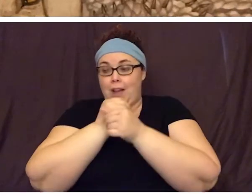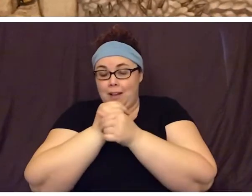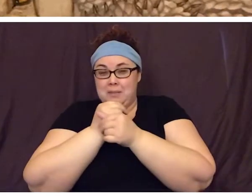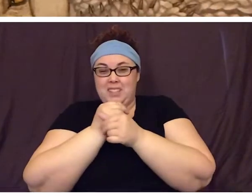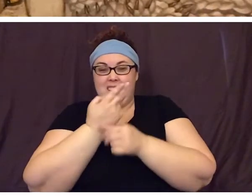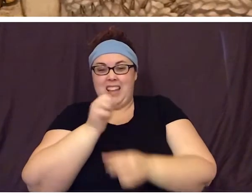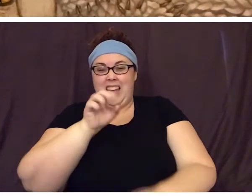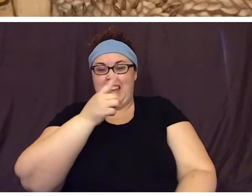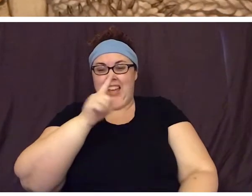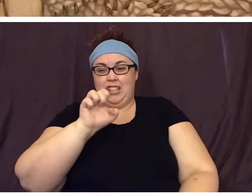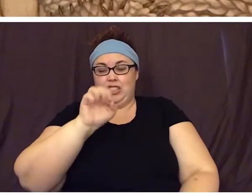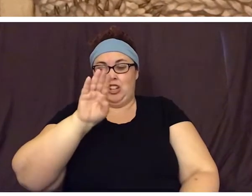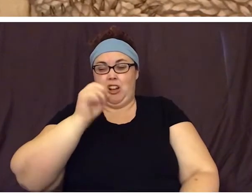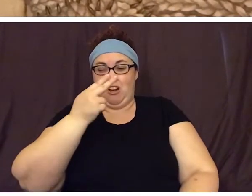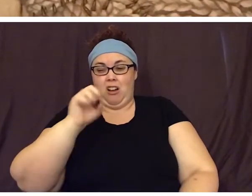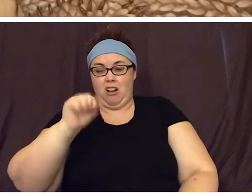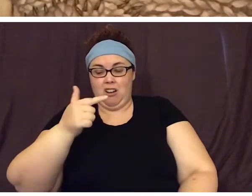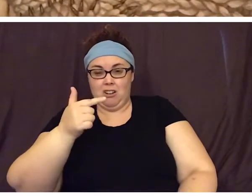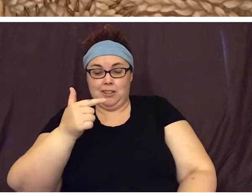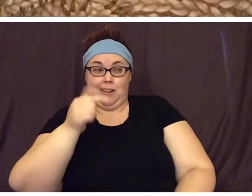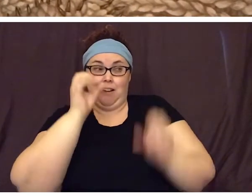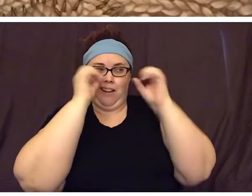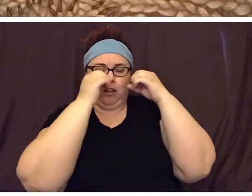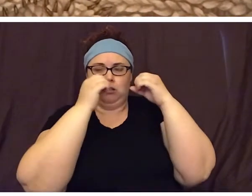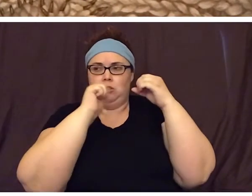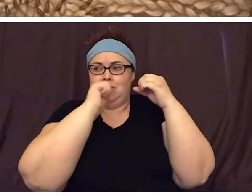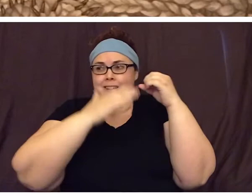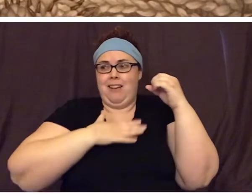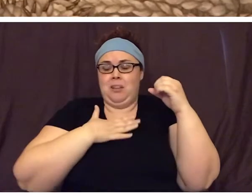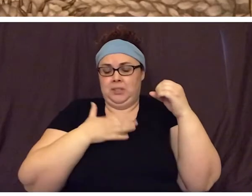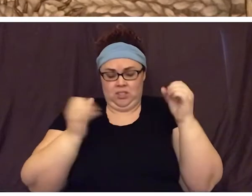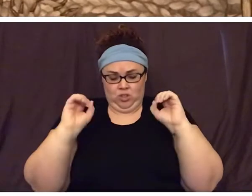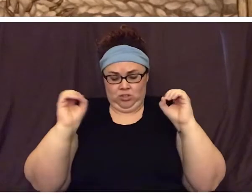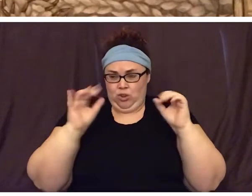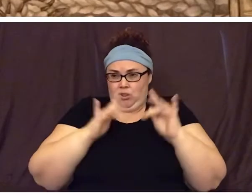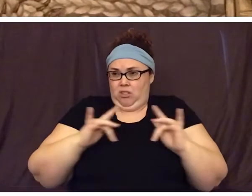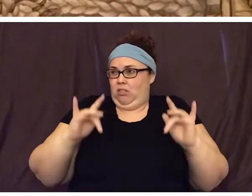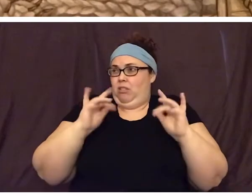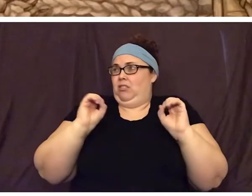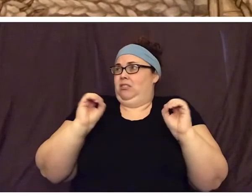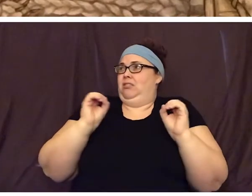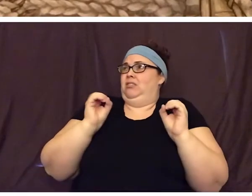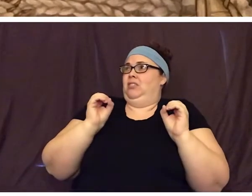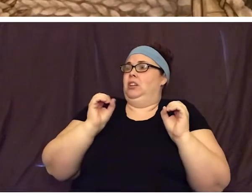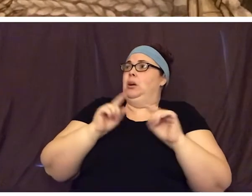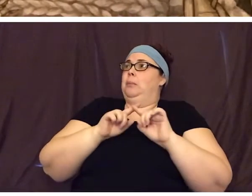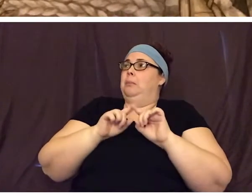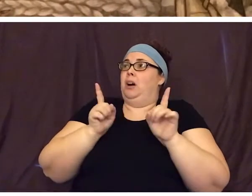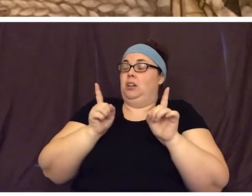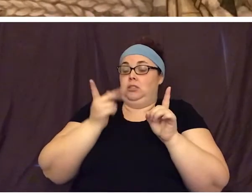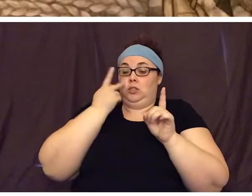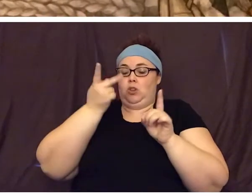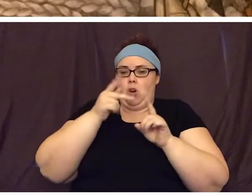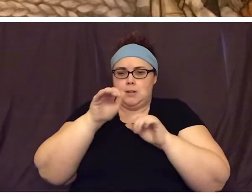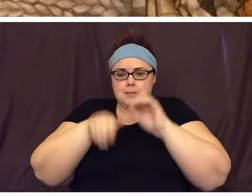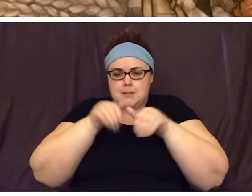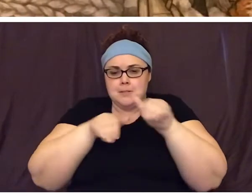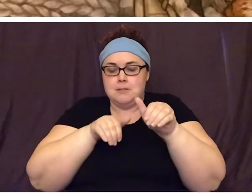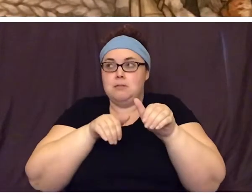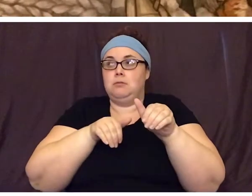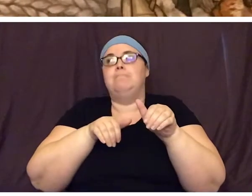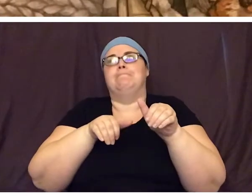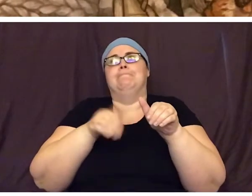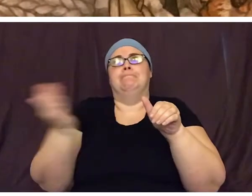hedgehog, and the owl were not pleased. There was no room left, but when they saw his diggers, they gave him the